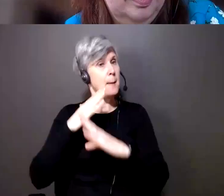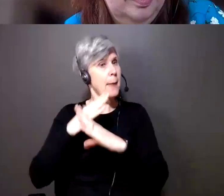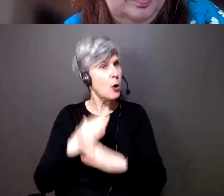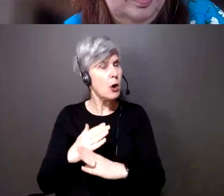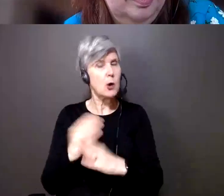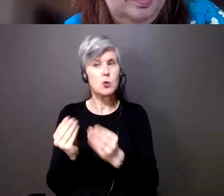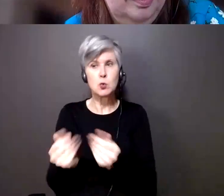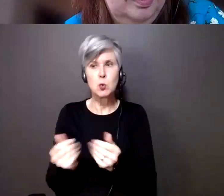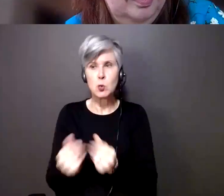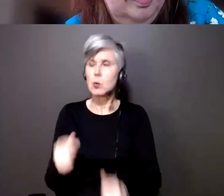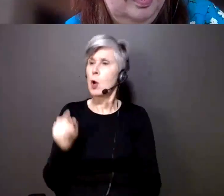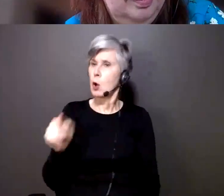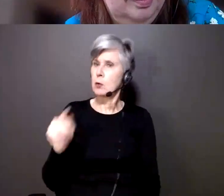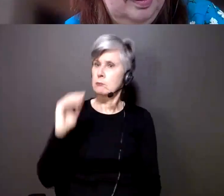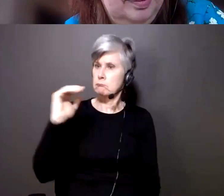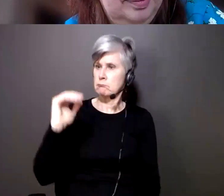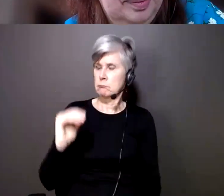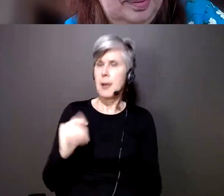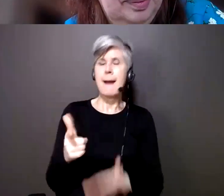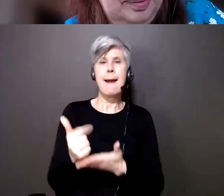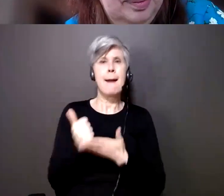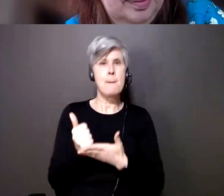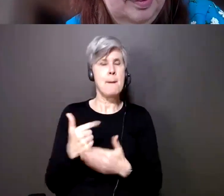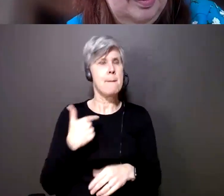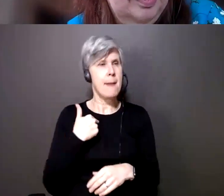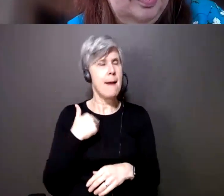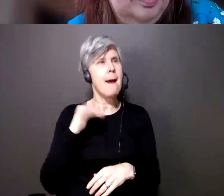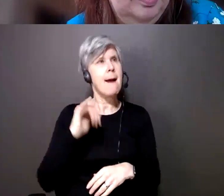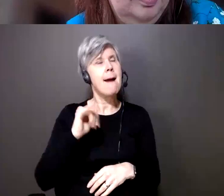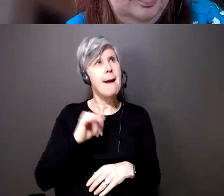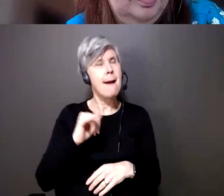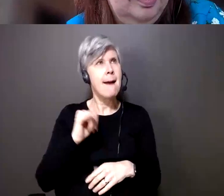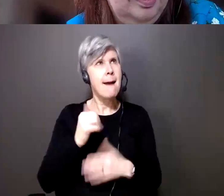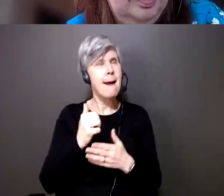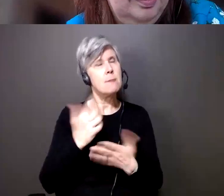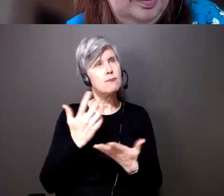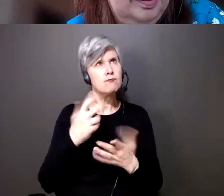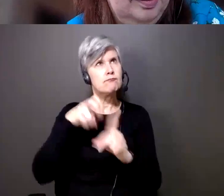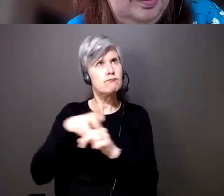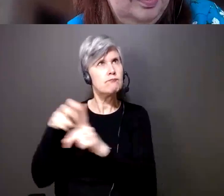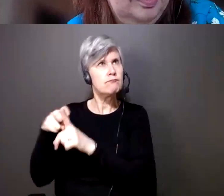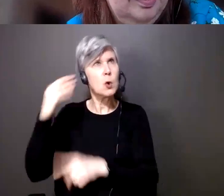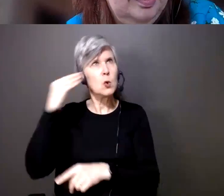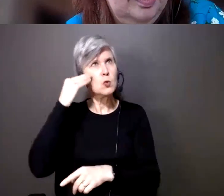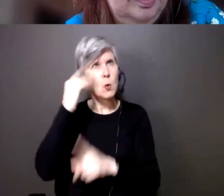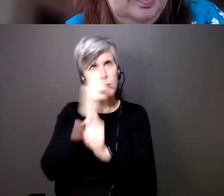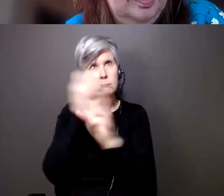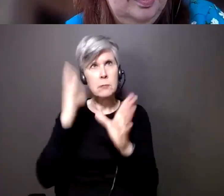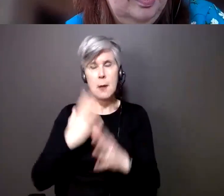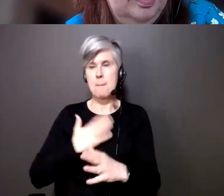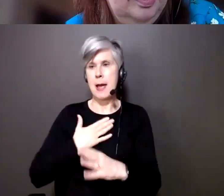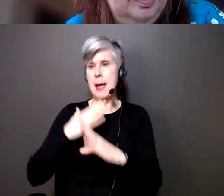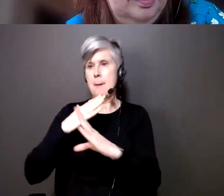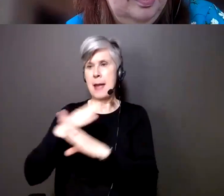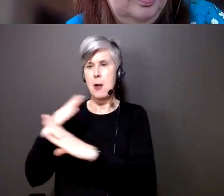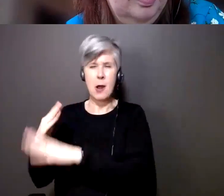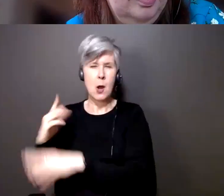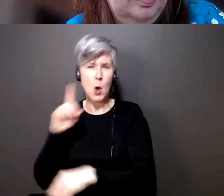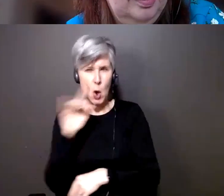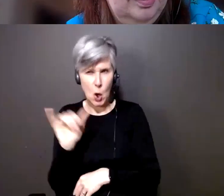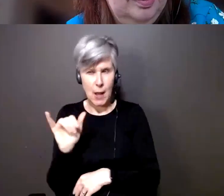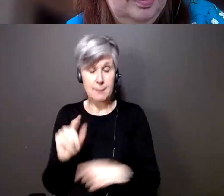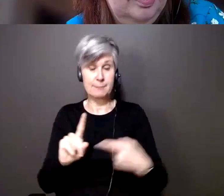me to figure out exactly what my barriers and solutions are and how to fill out this section. My first barrier is related to